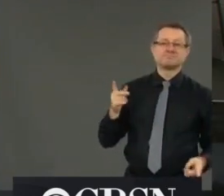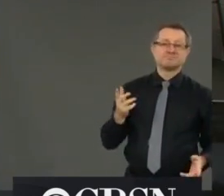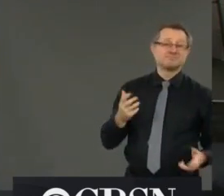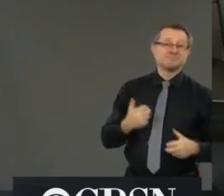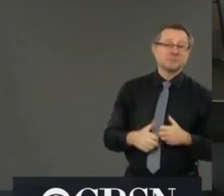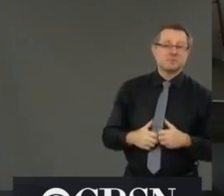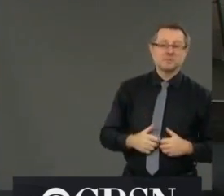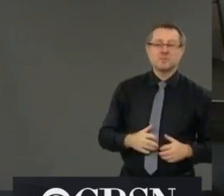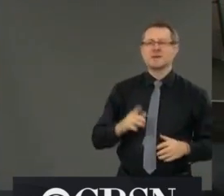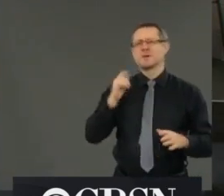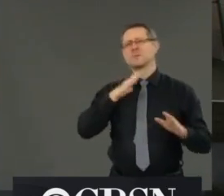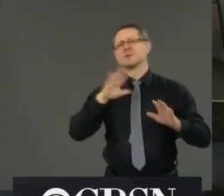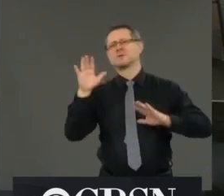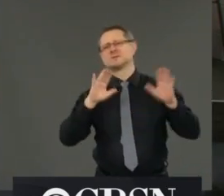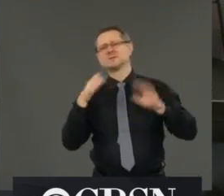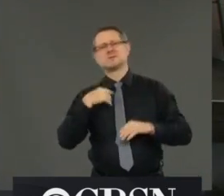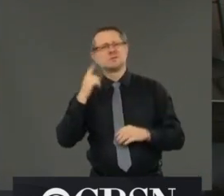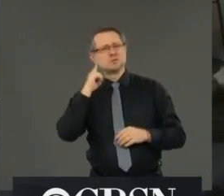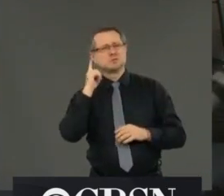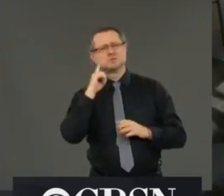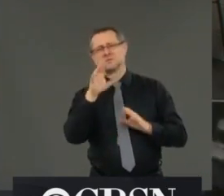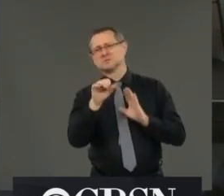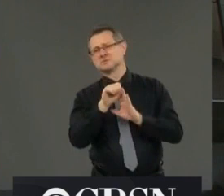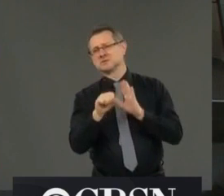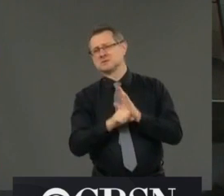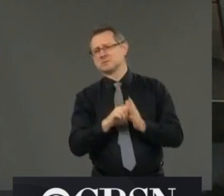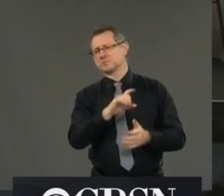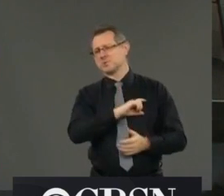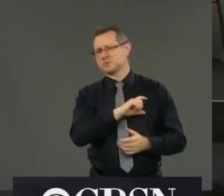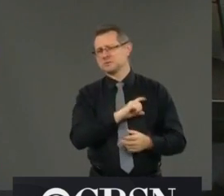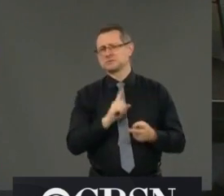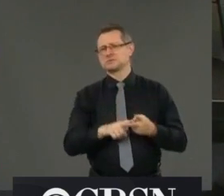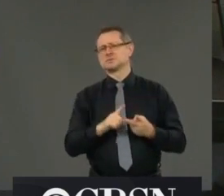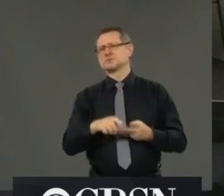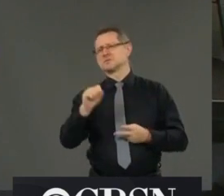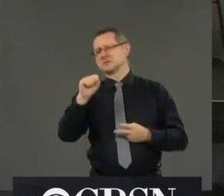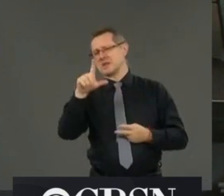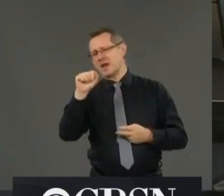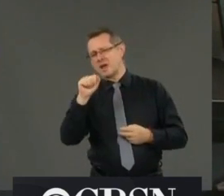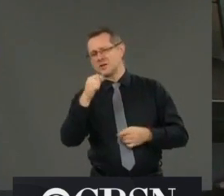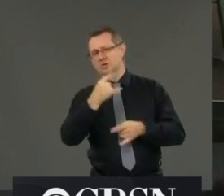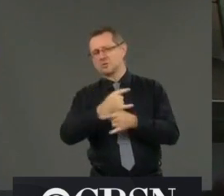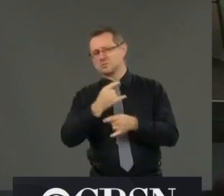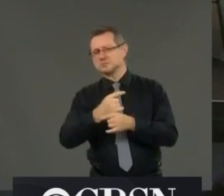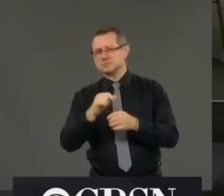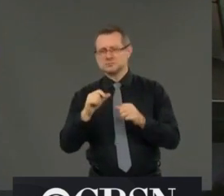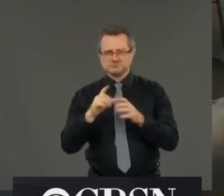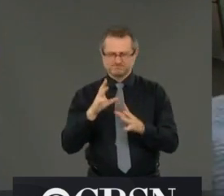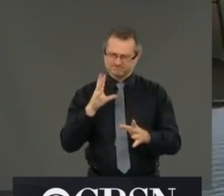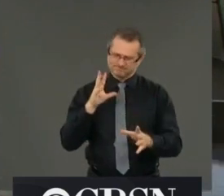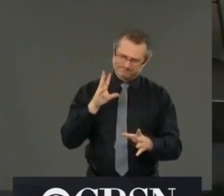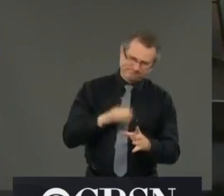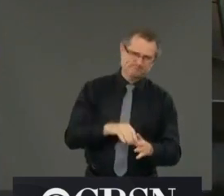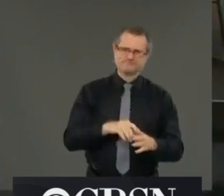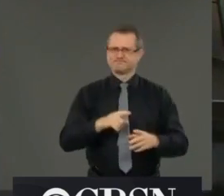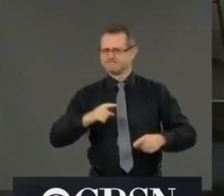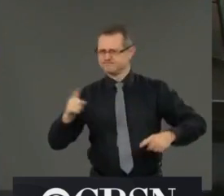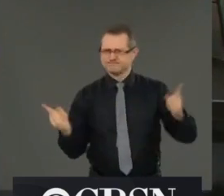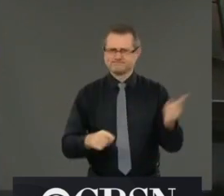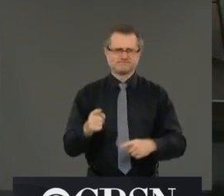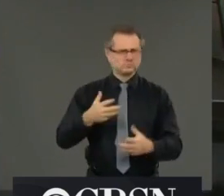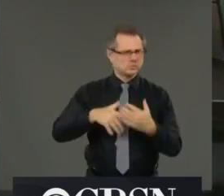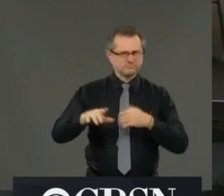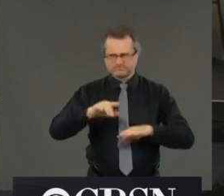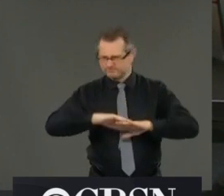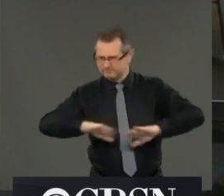how the state police and the SLA are stepping up enforcement in terms of social distancing and gatherings? And also, a lot